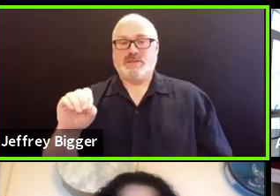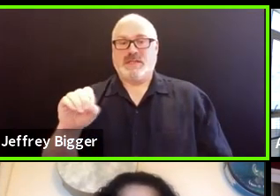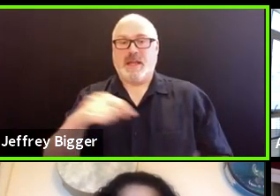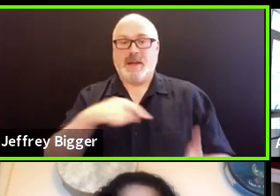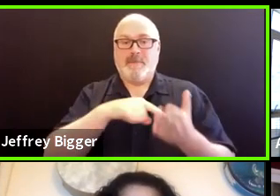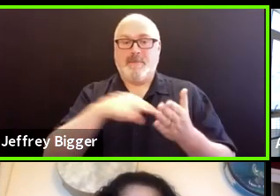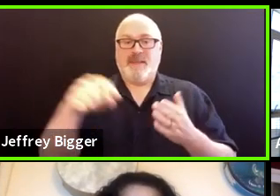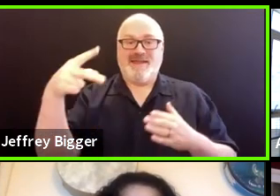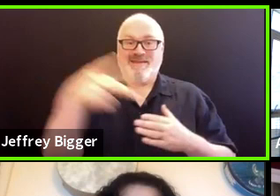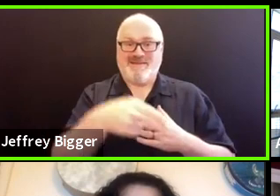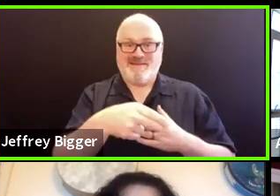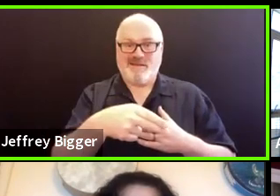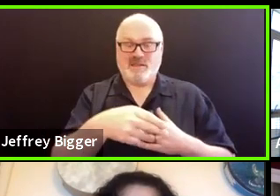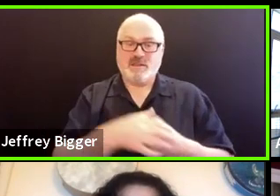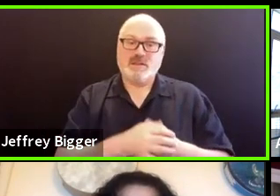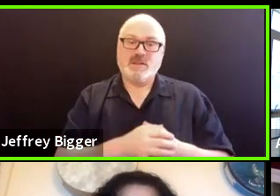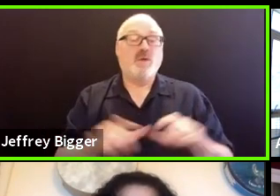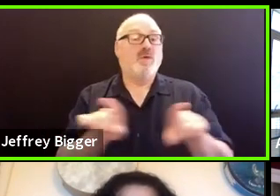to